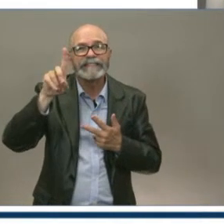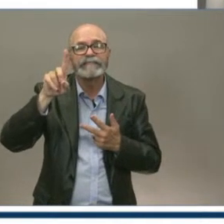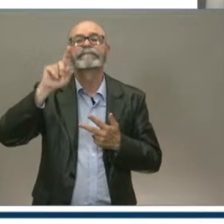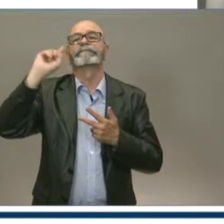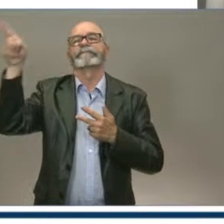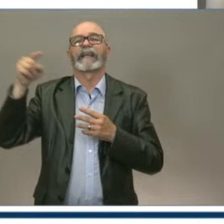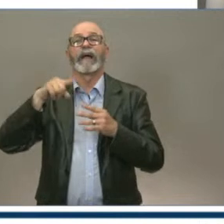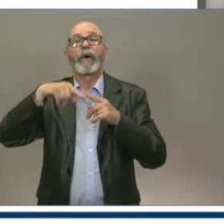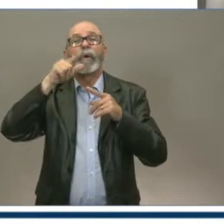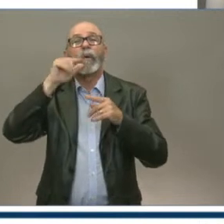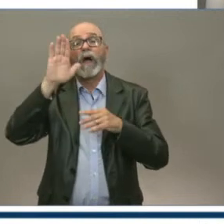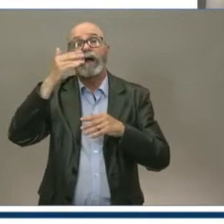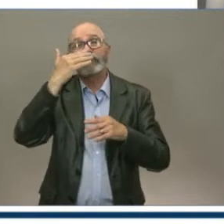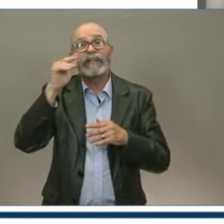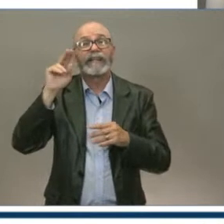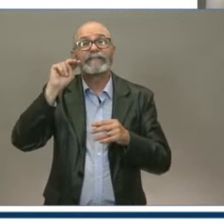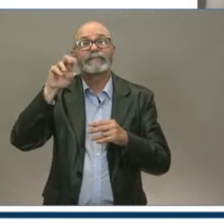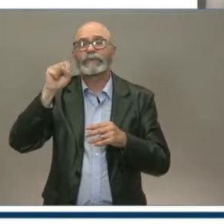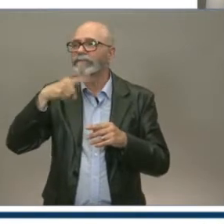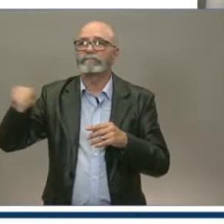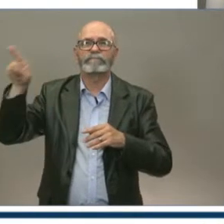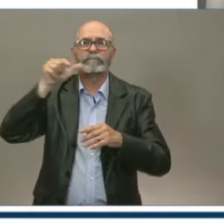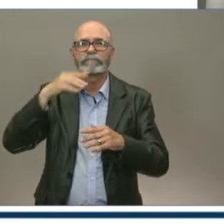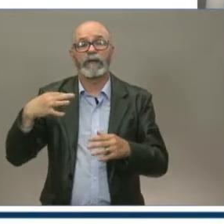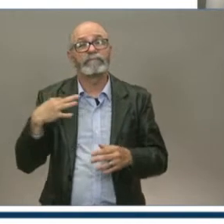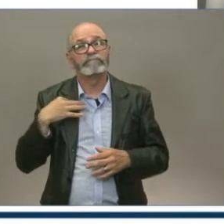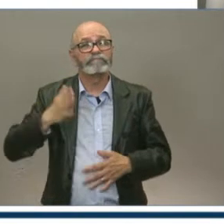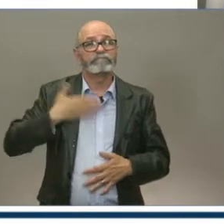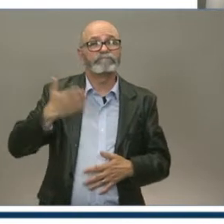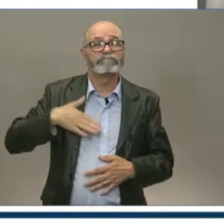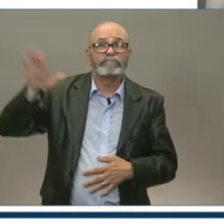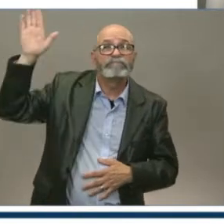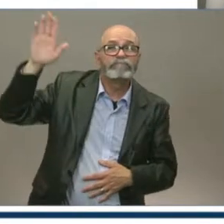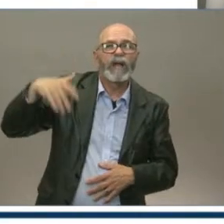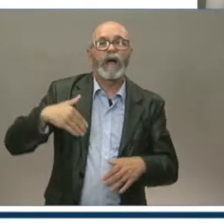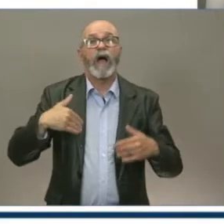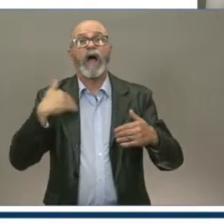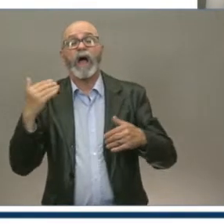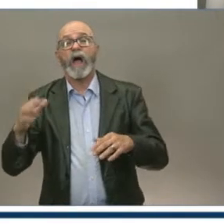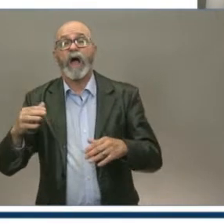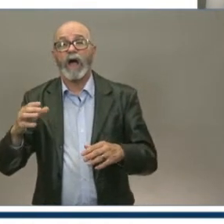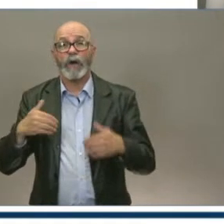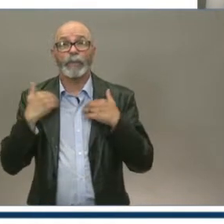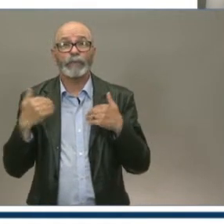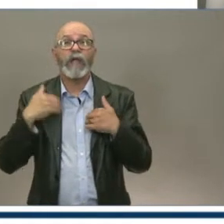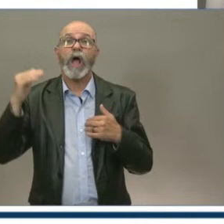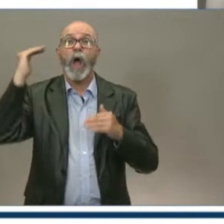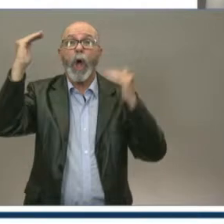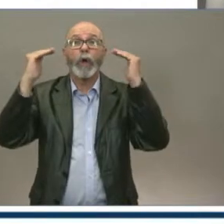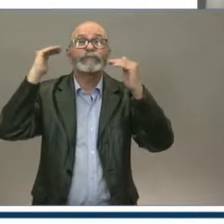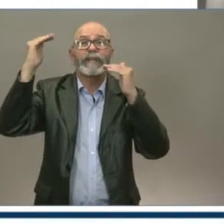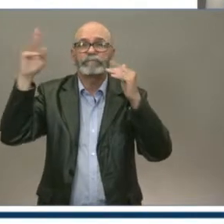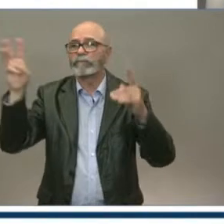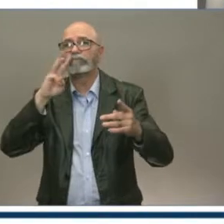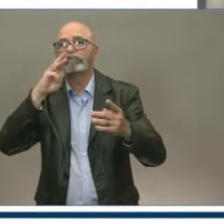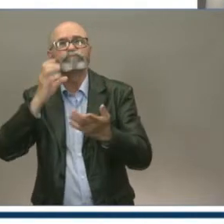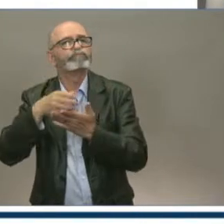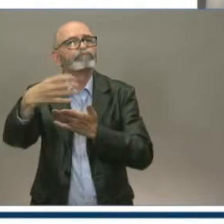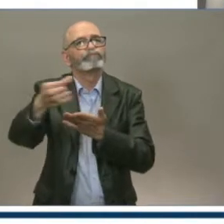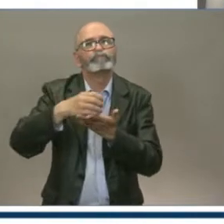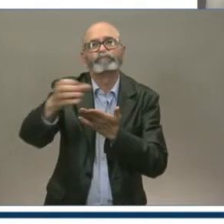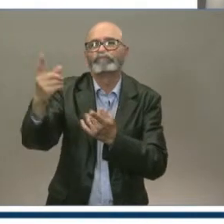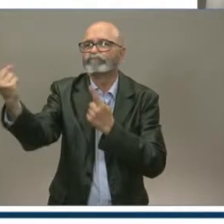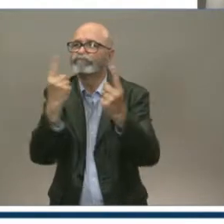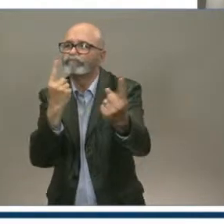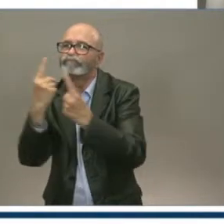communities, including teenagers who were on hand to greet people, hand out water, and make sure everything ran smoothly. This was a big effort led